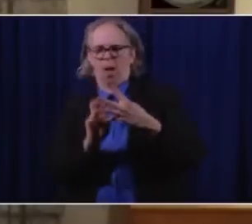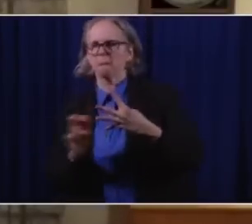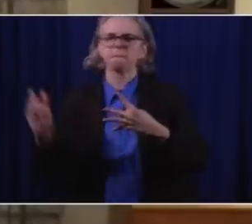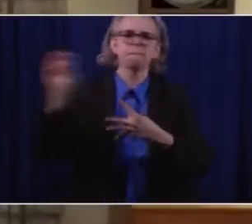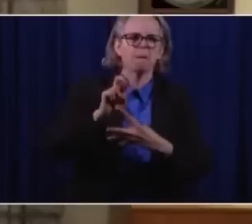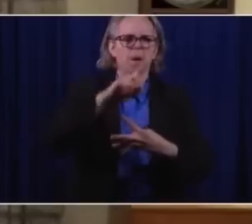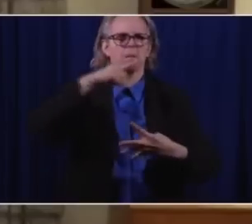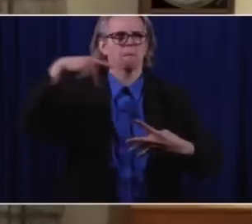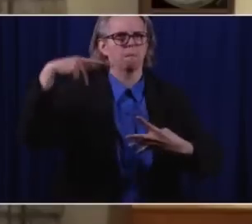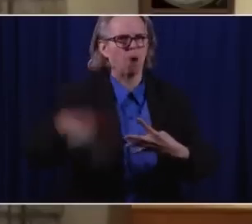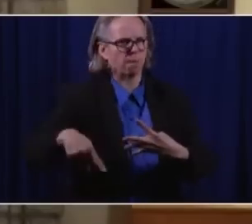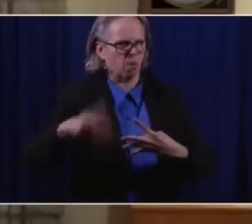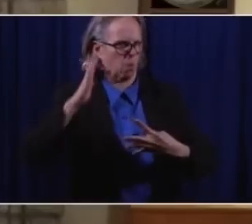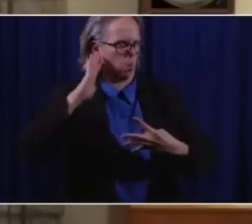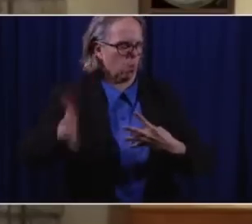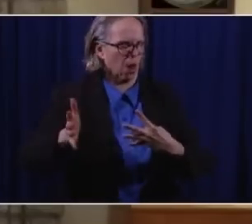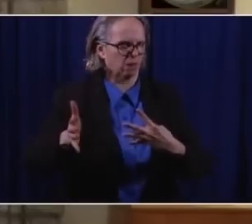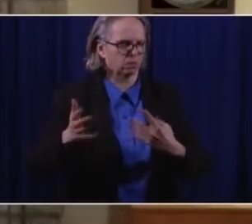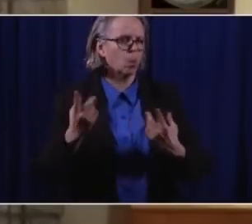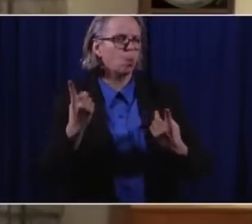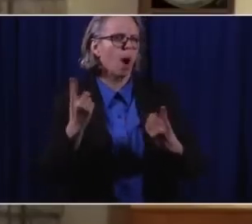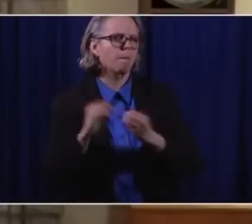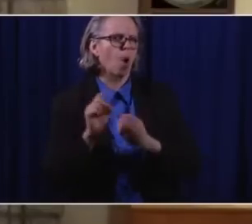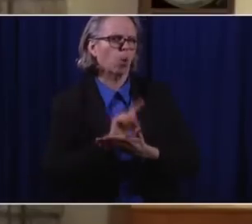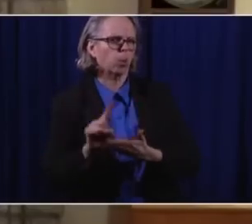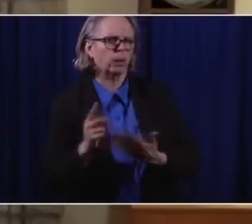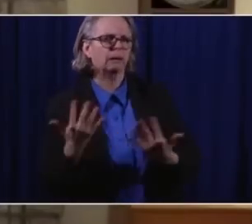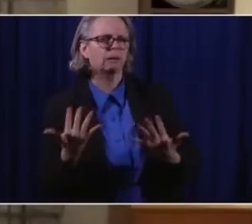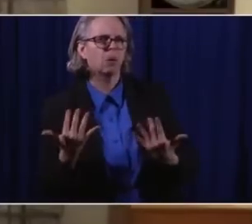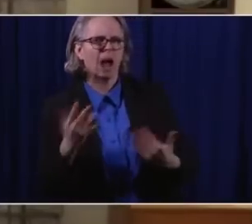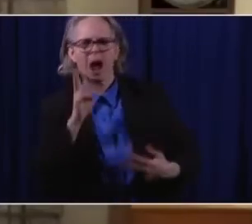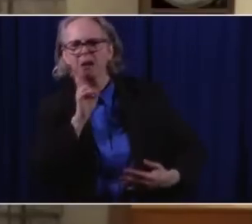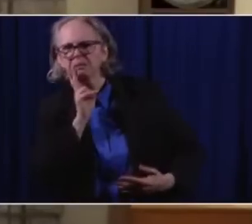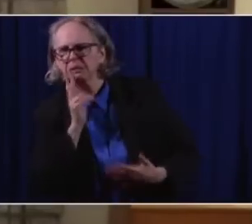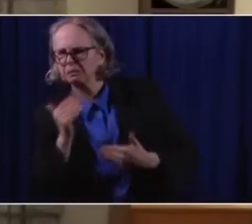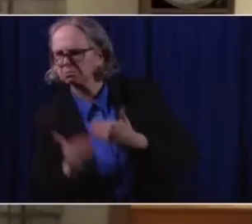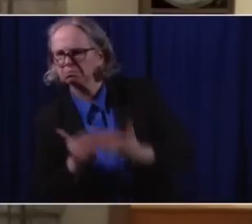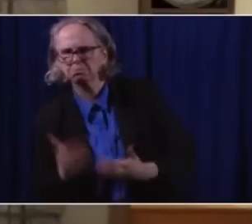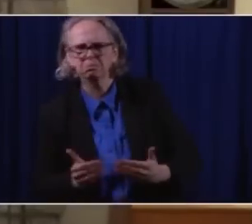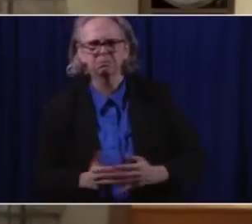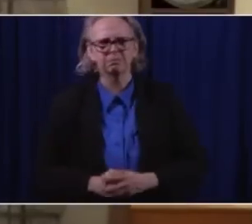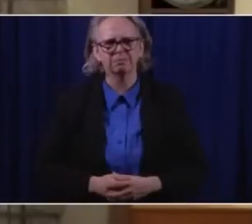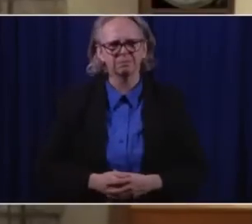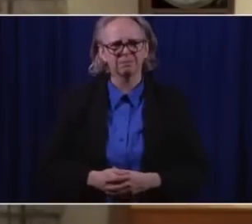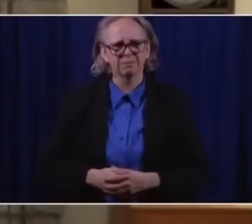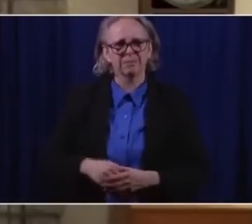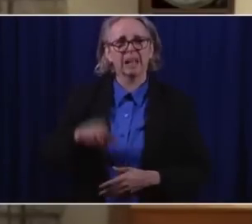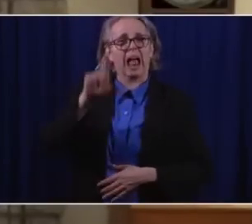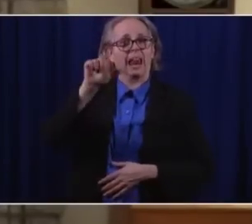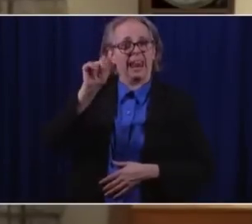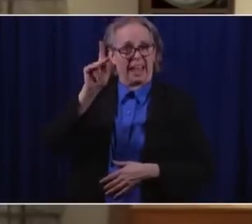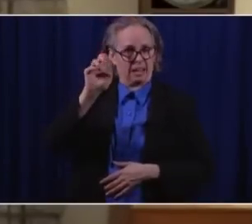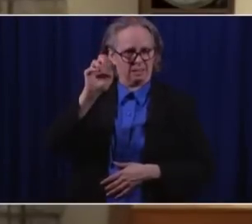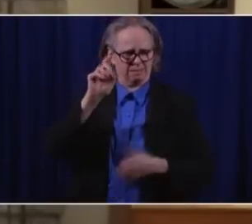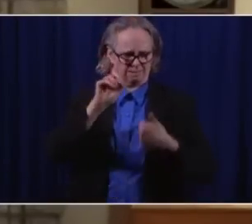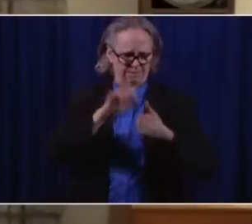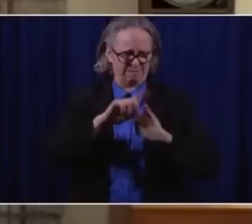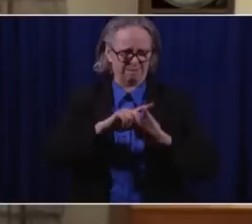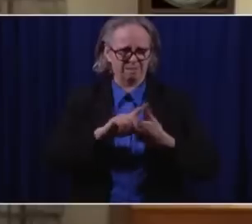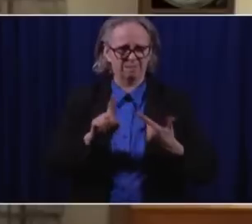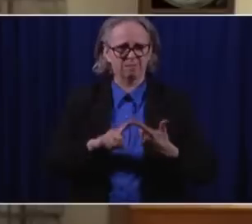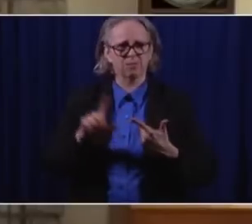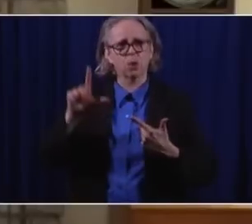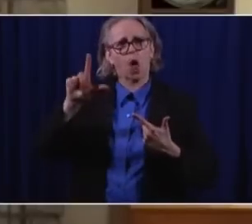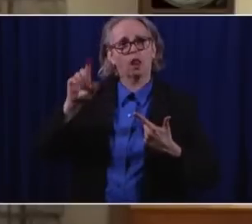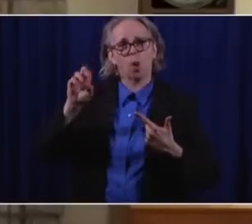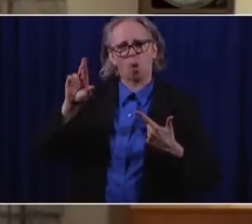system, then next week they could and would turn purple. They're Lake, Lorain, and Montgomery counties. Lake,